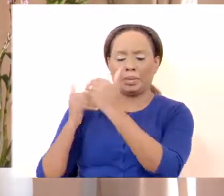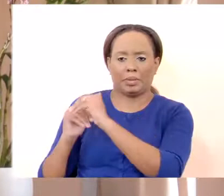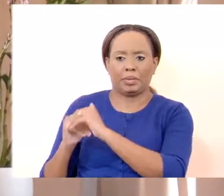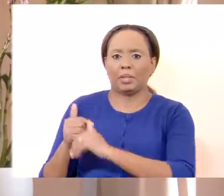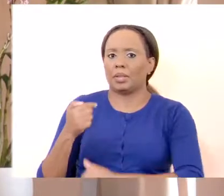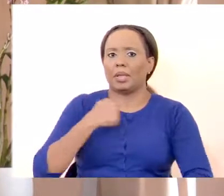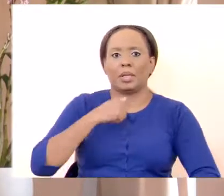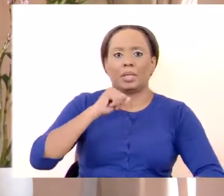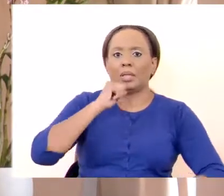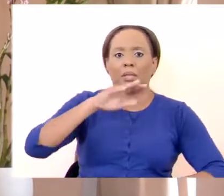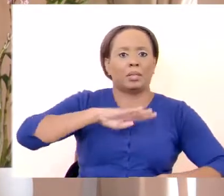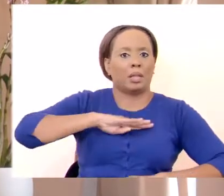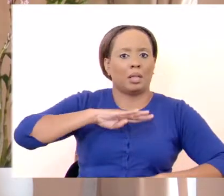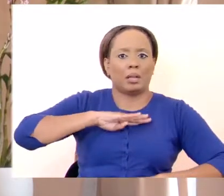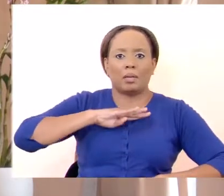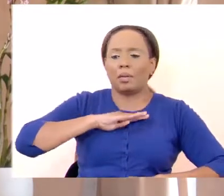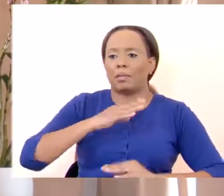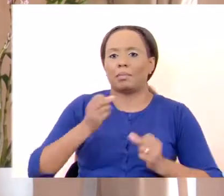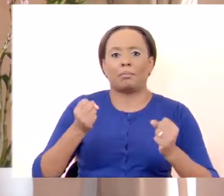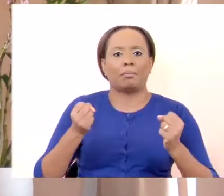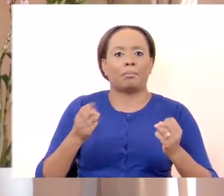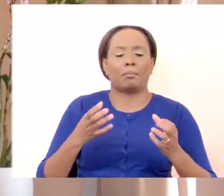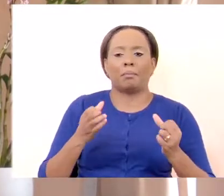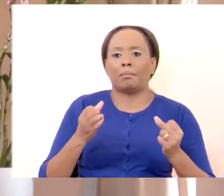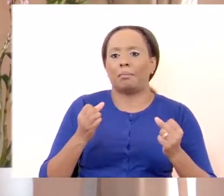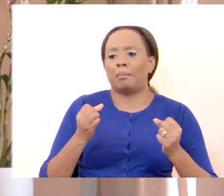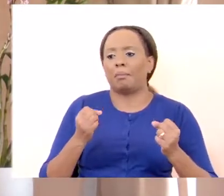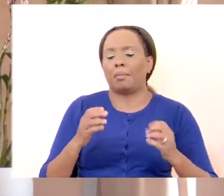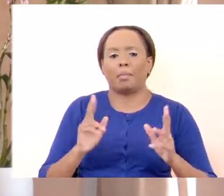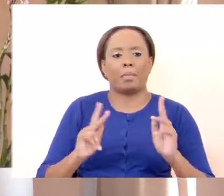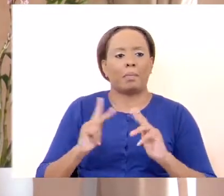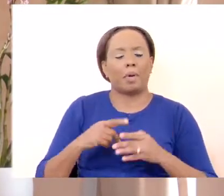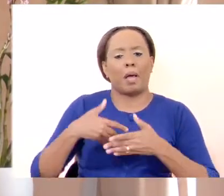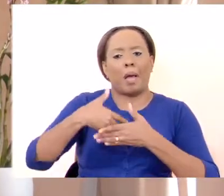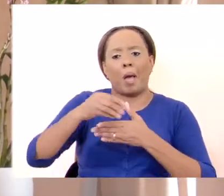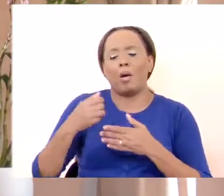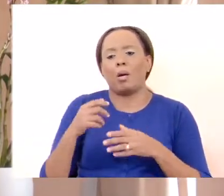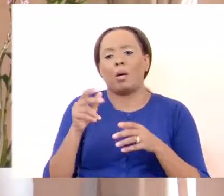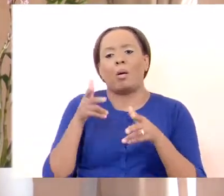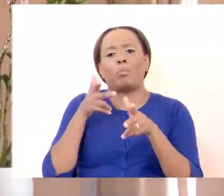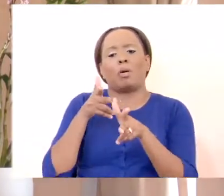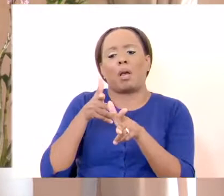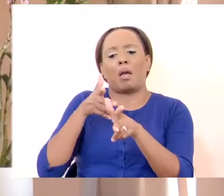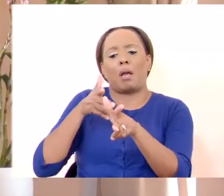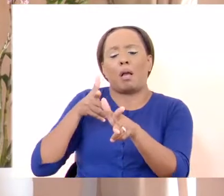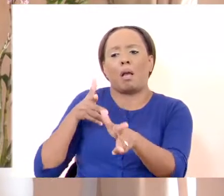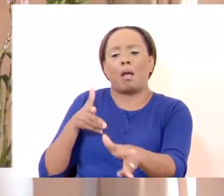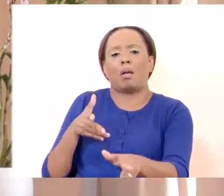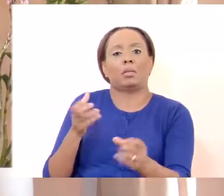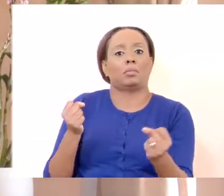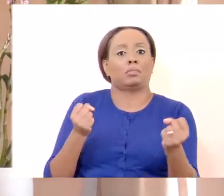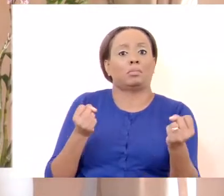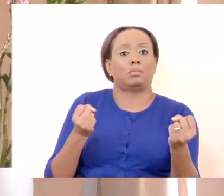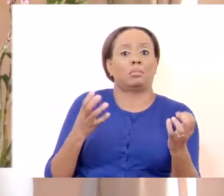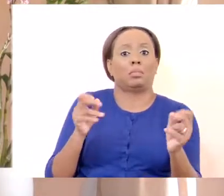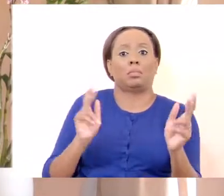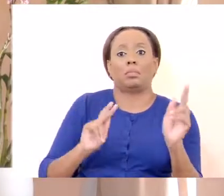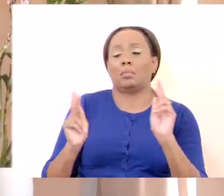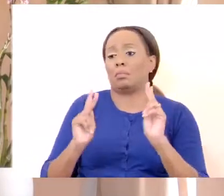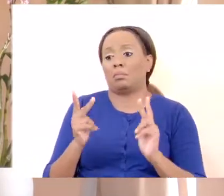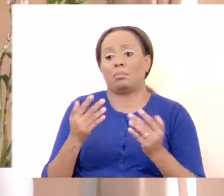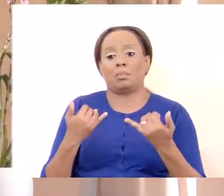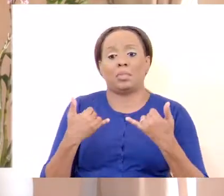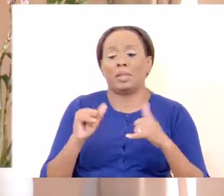with the still relatively high volume of traffic on our roads. Many persons in this country still appear to